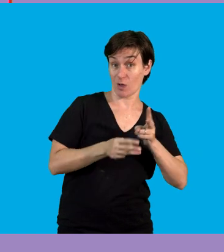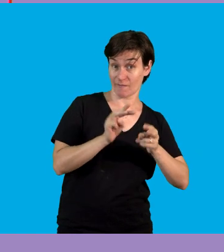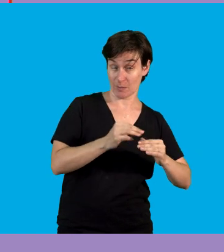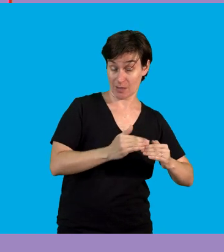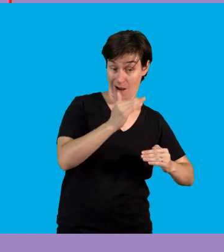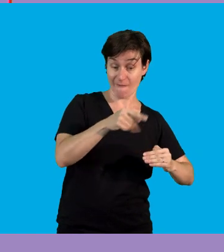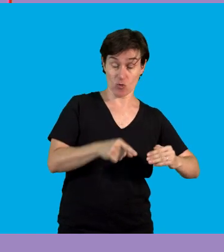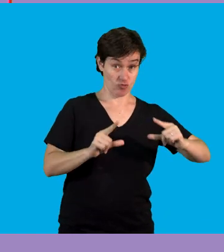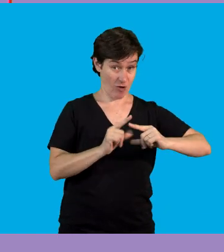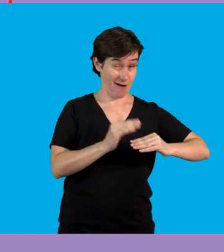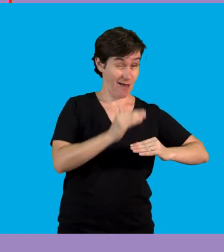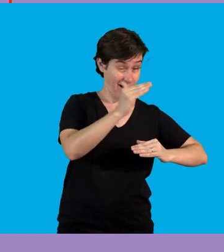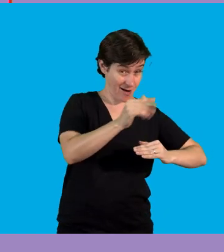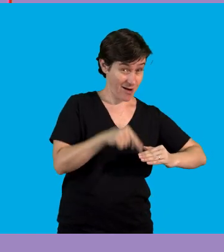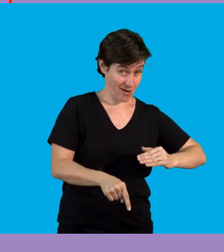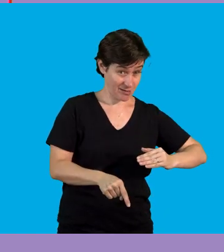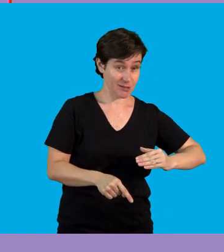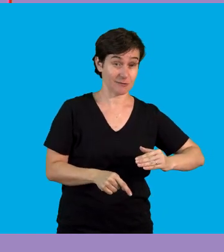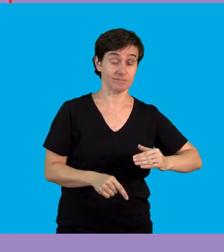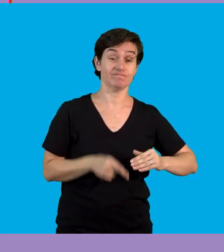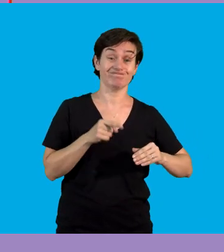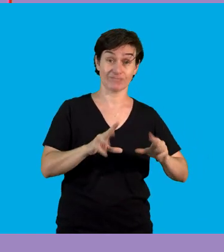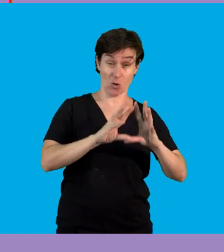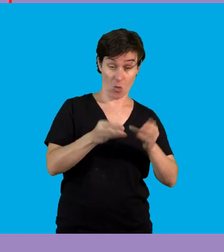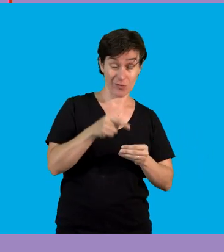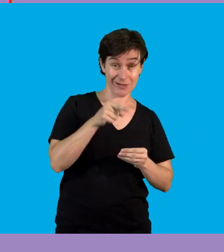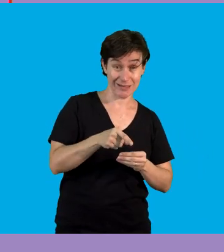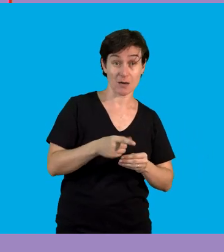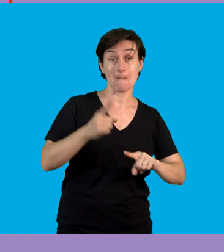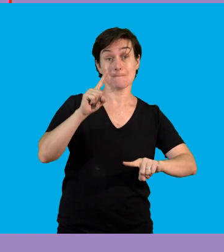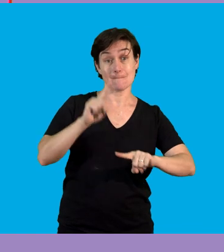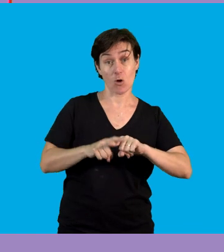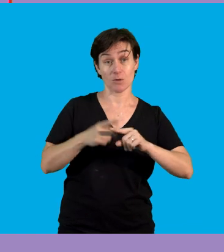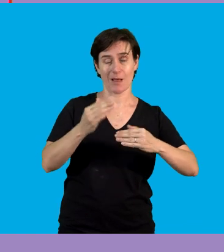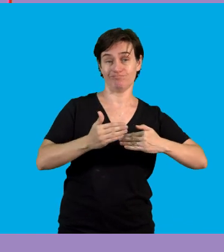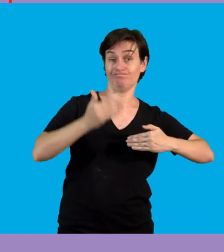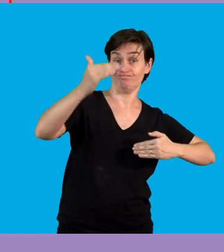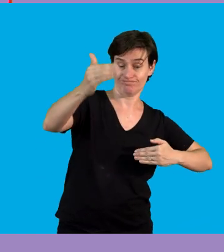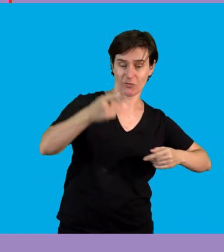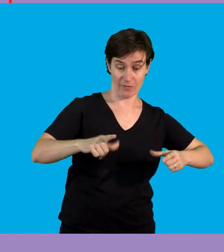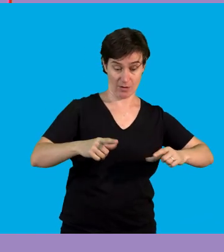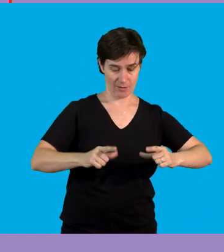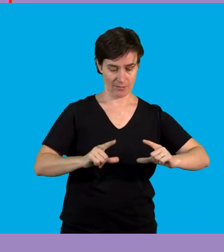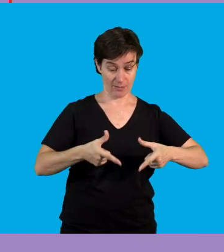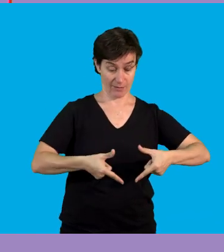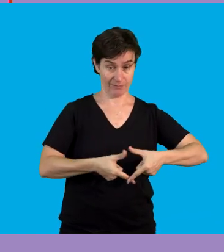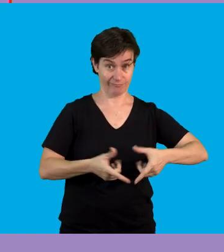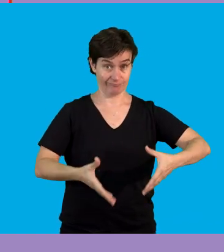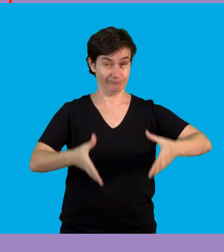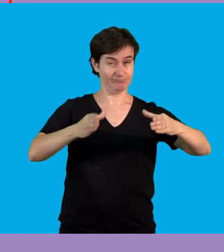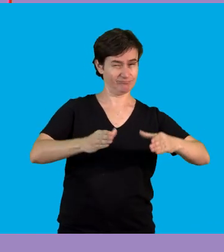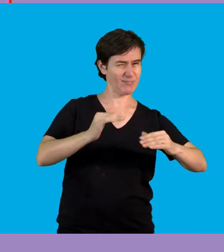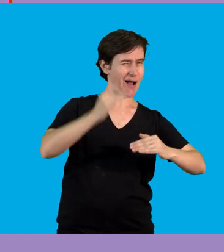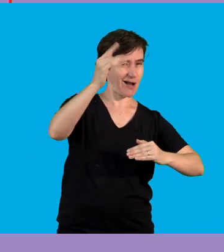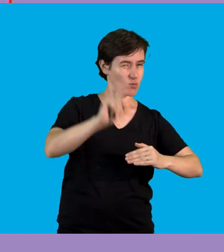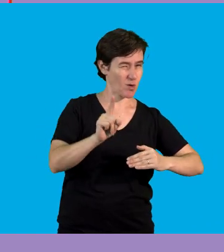meters, which is the height of our triangle. And lastly, we are going to multiply this by the height of the prism, which